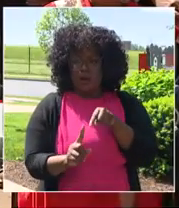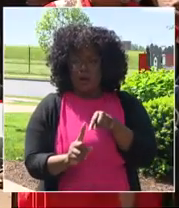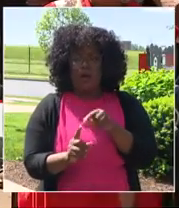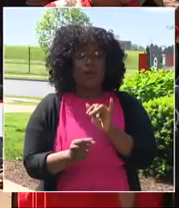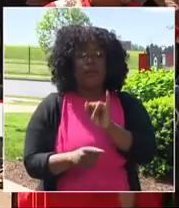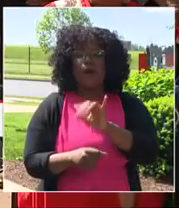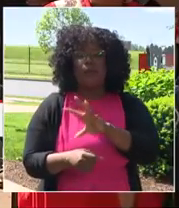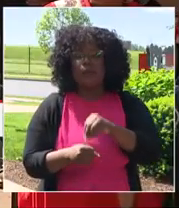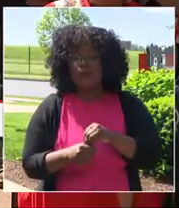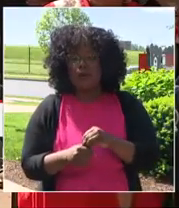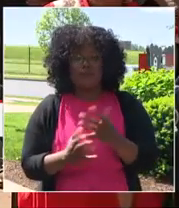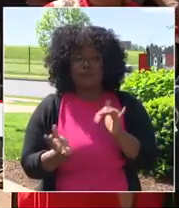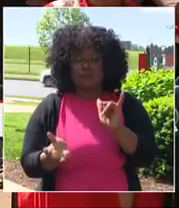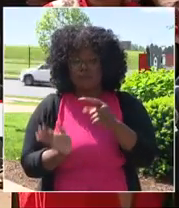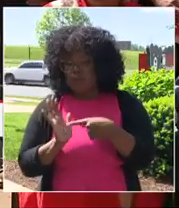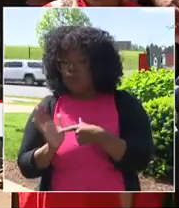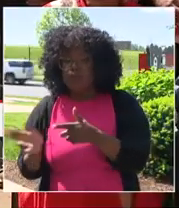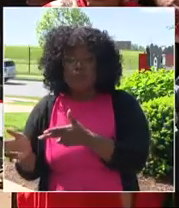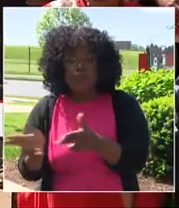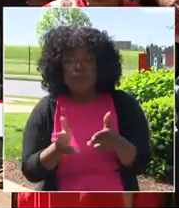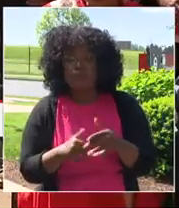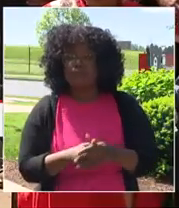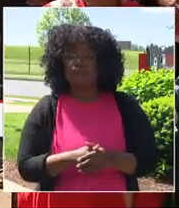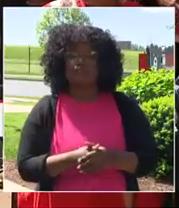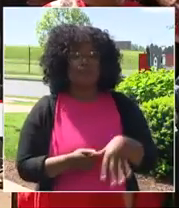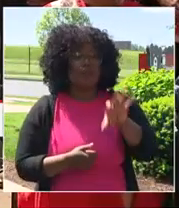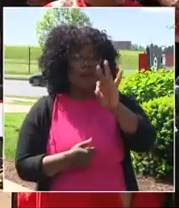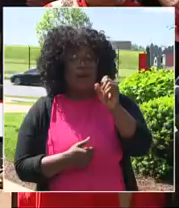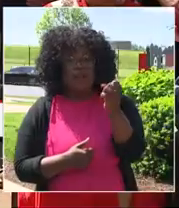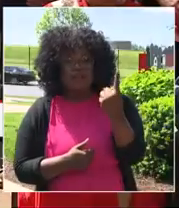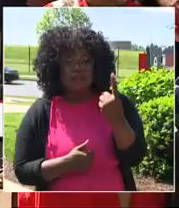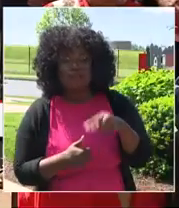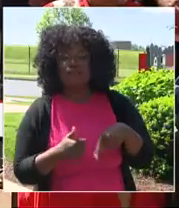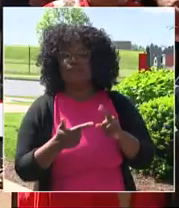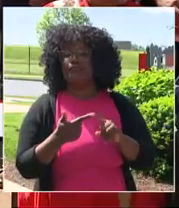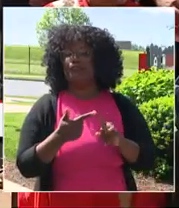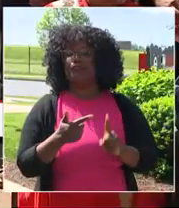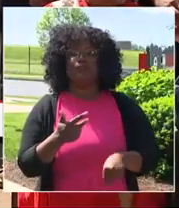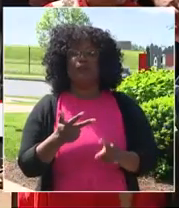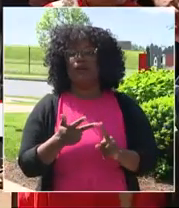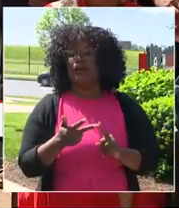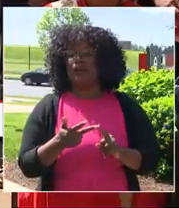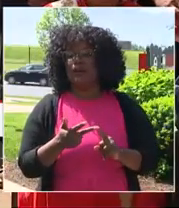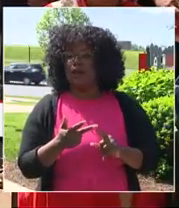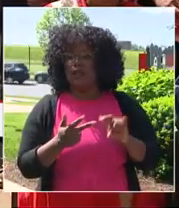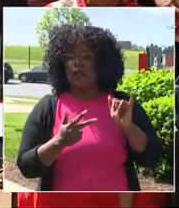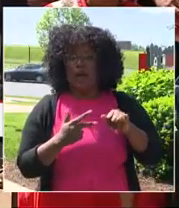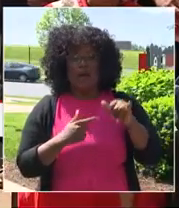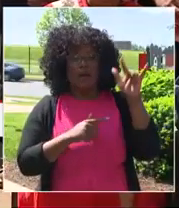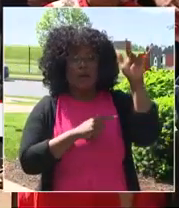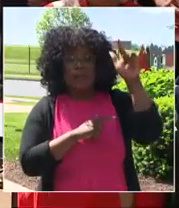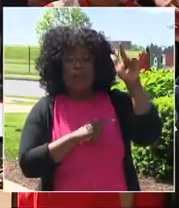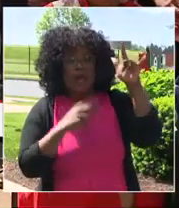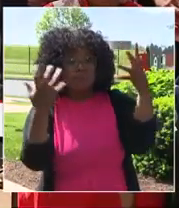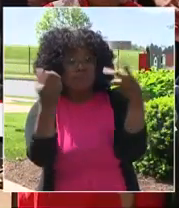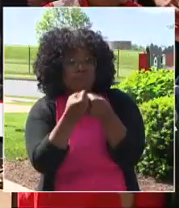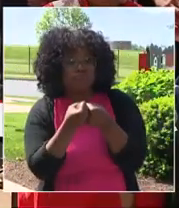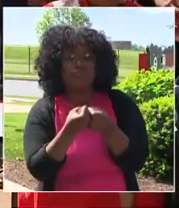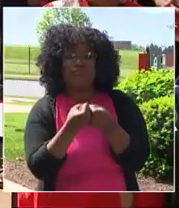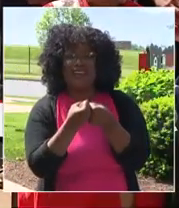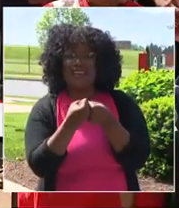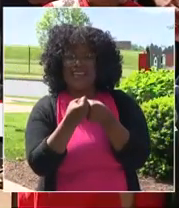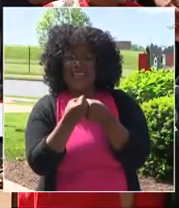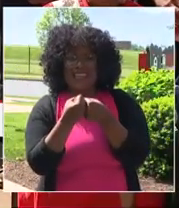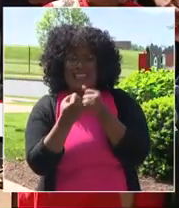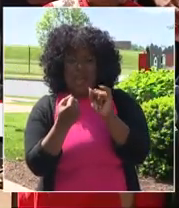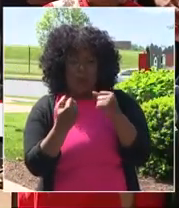shootings that have occurred, 9/11, and most recently, the airline crash that happened. And what we do here